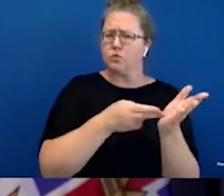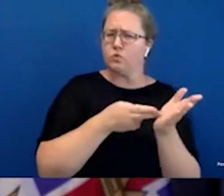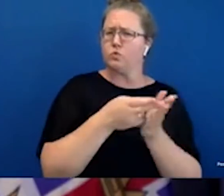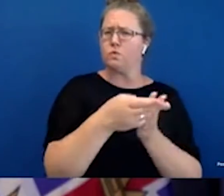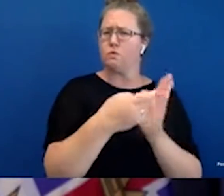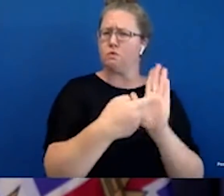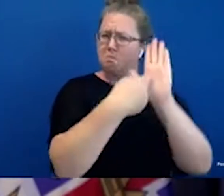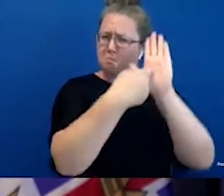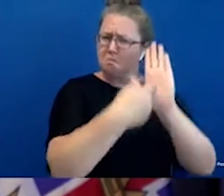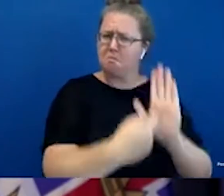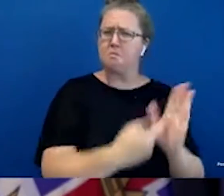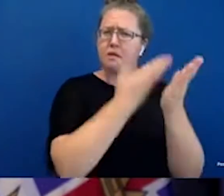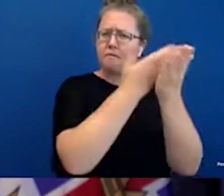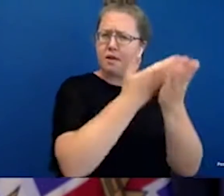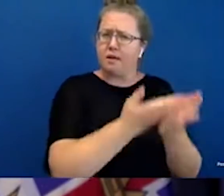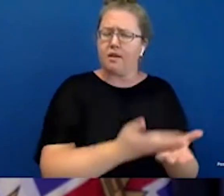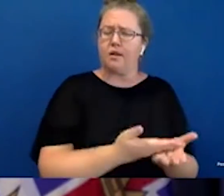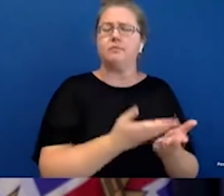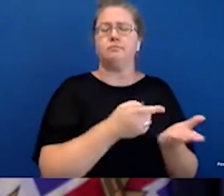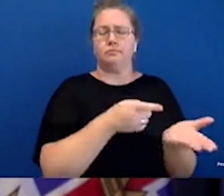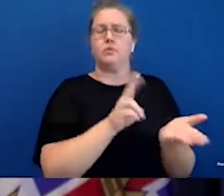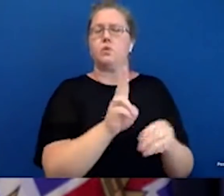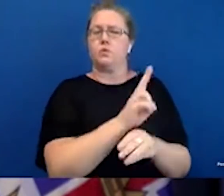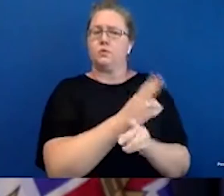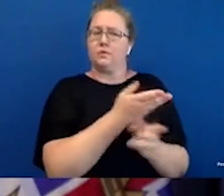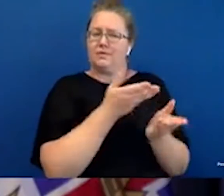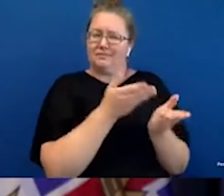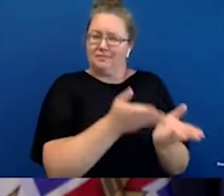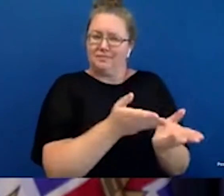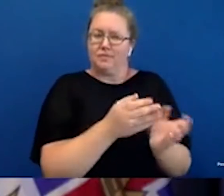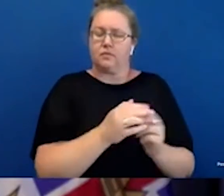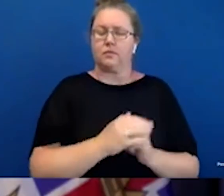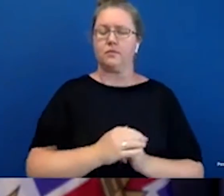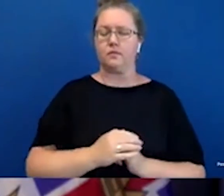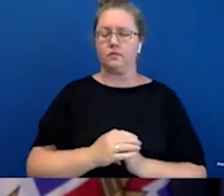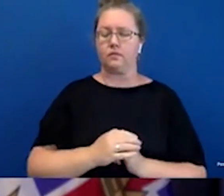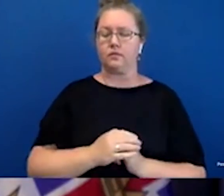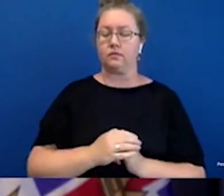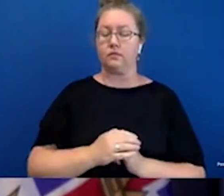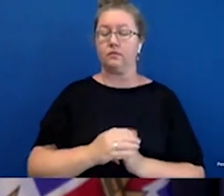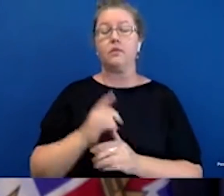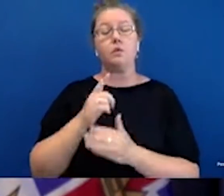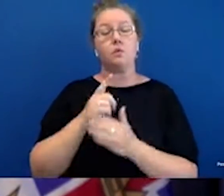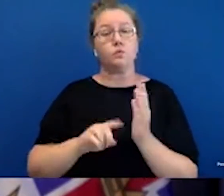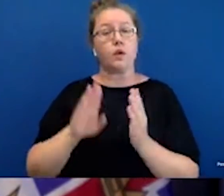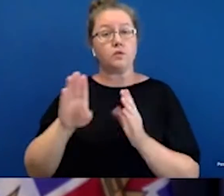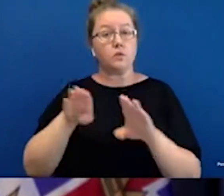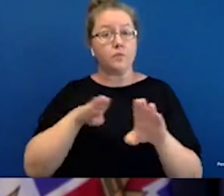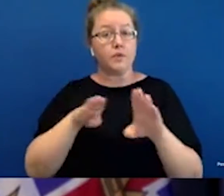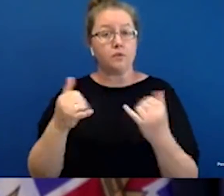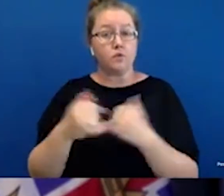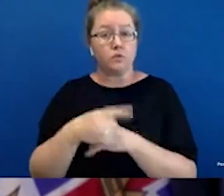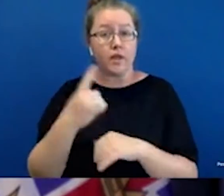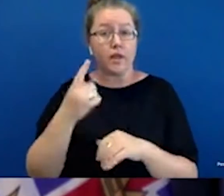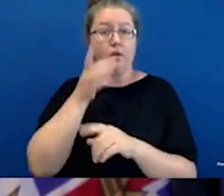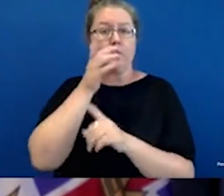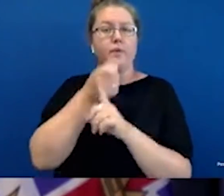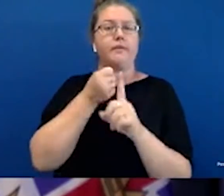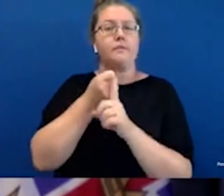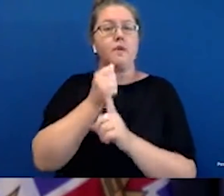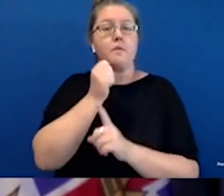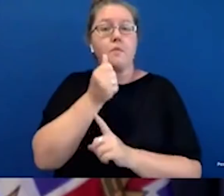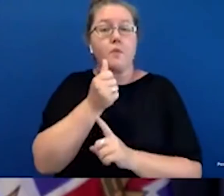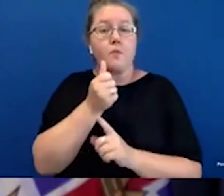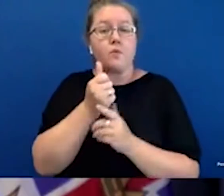that information. What we are, all of us, every single one of us does today makes a difference. It makes a difference